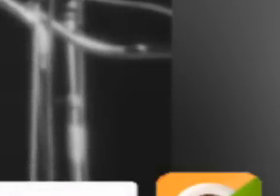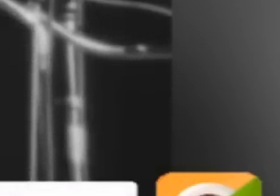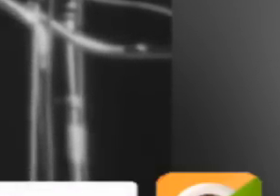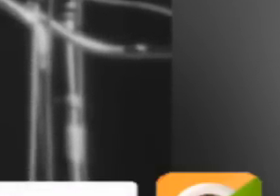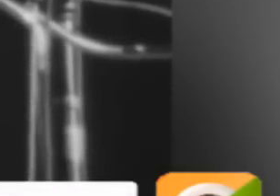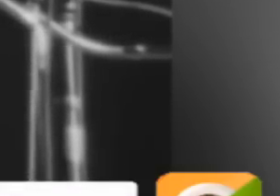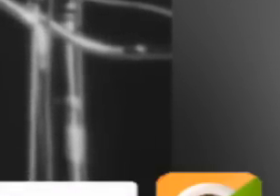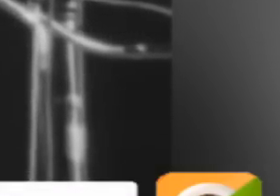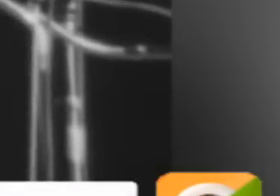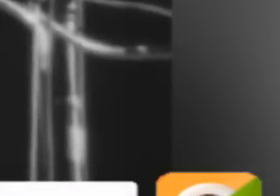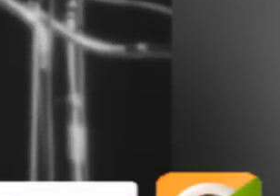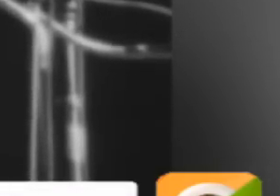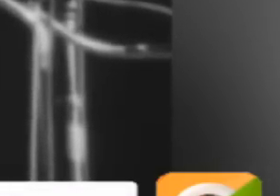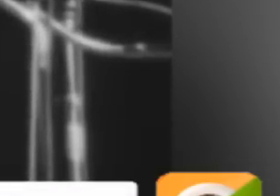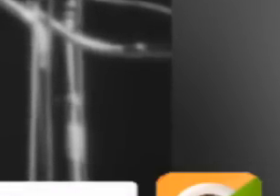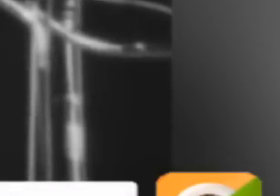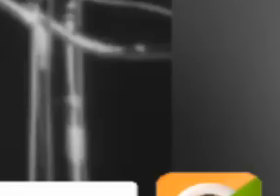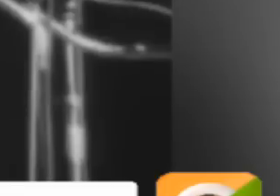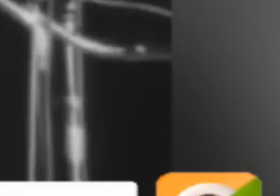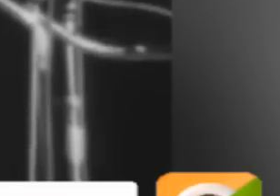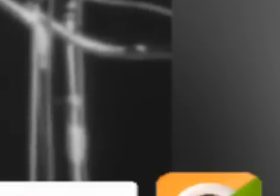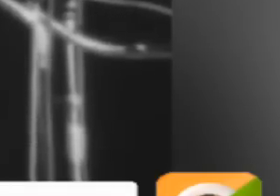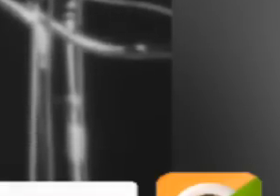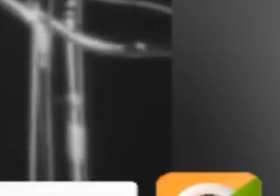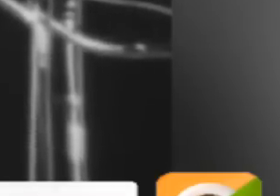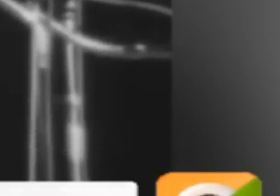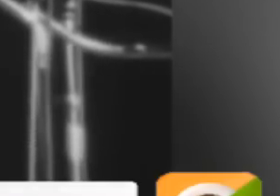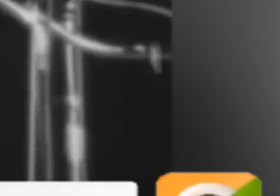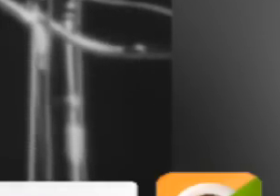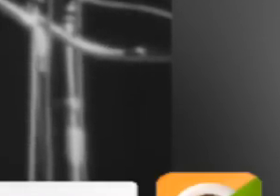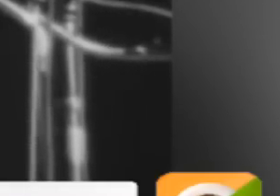and that America intends